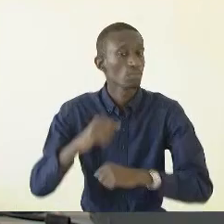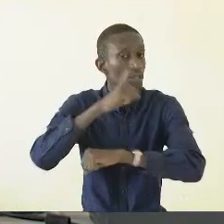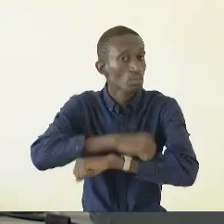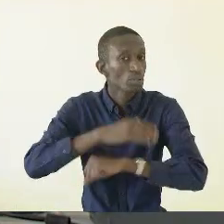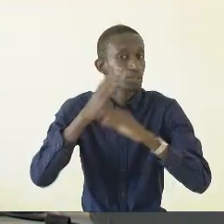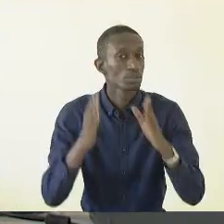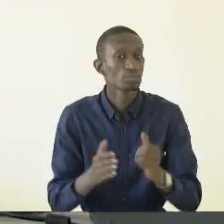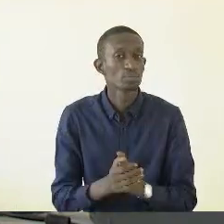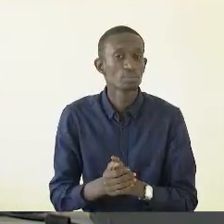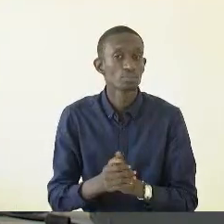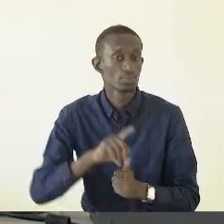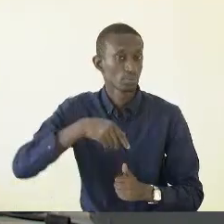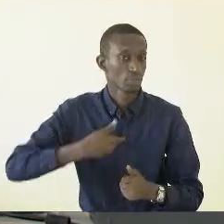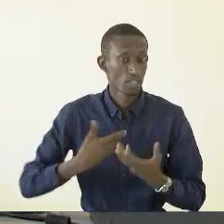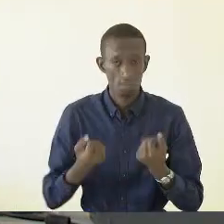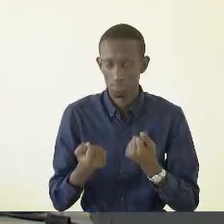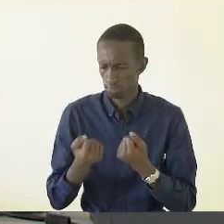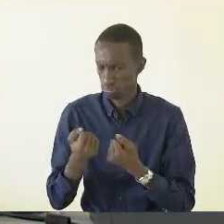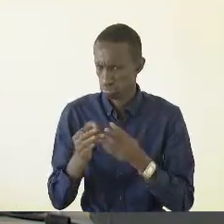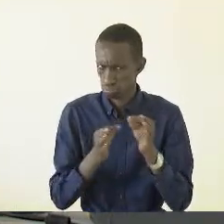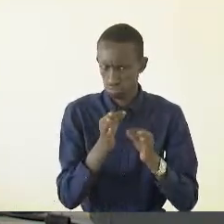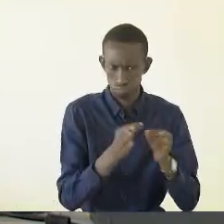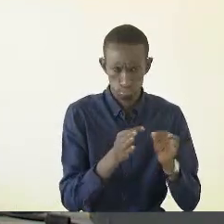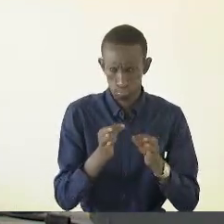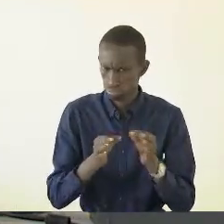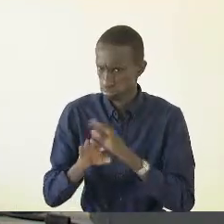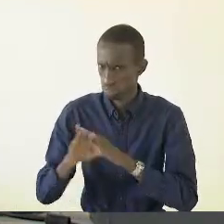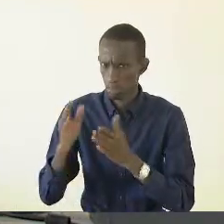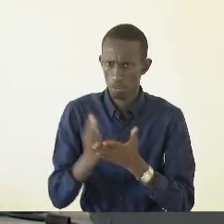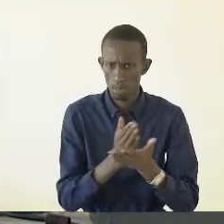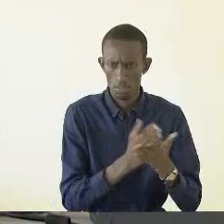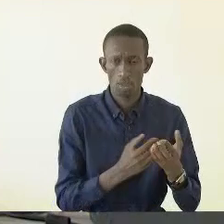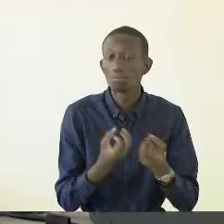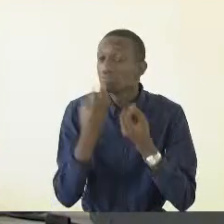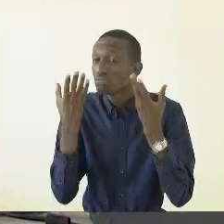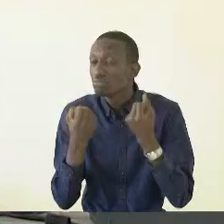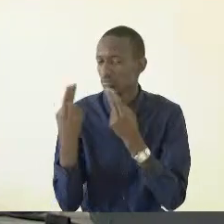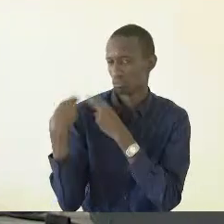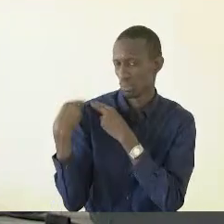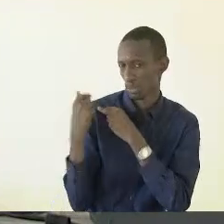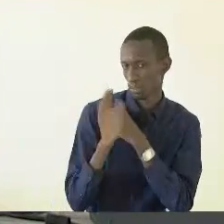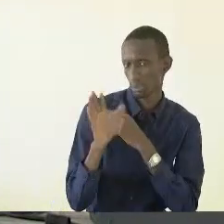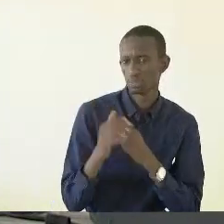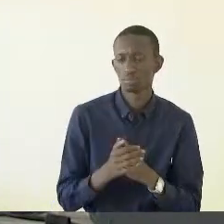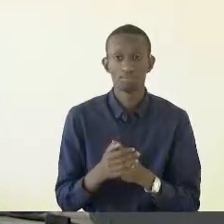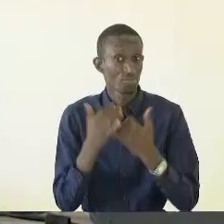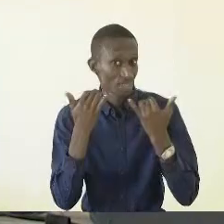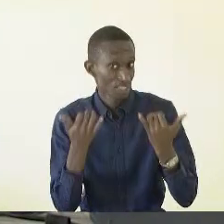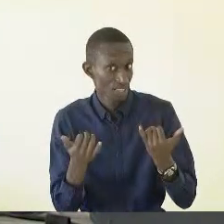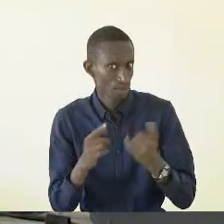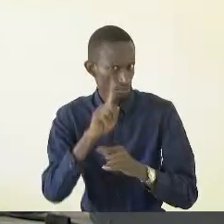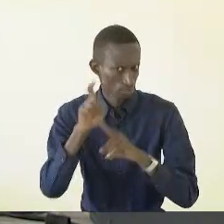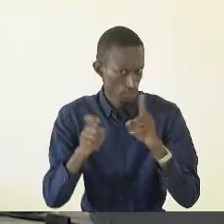Students, we have described parts of the flower and their functions. And now the